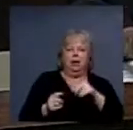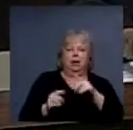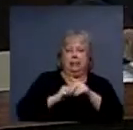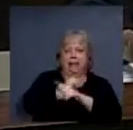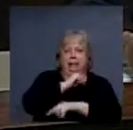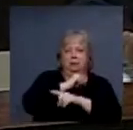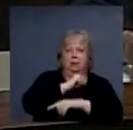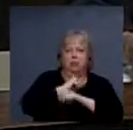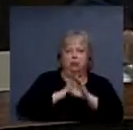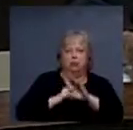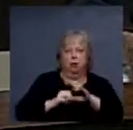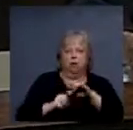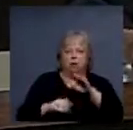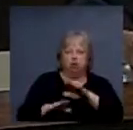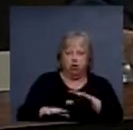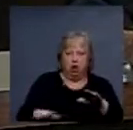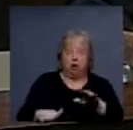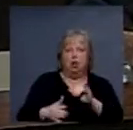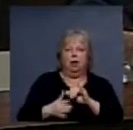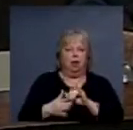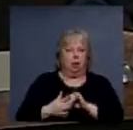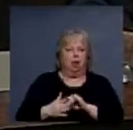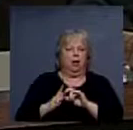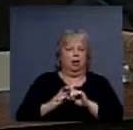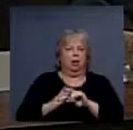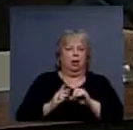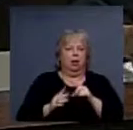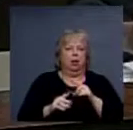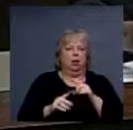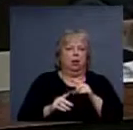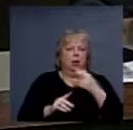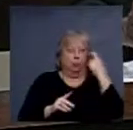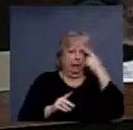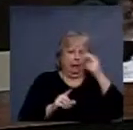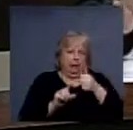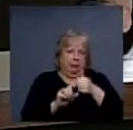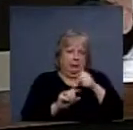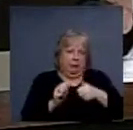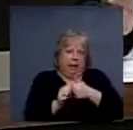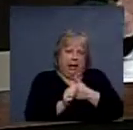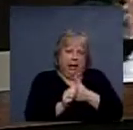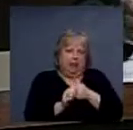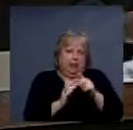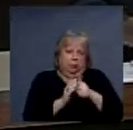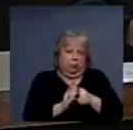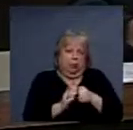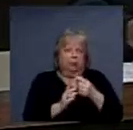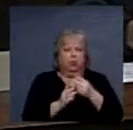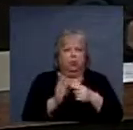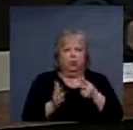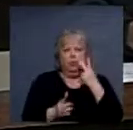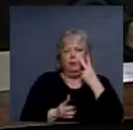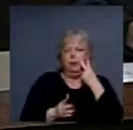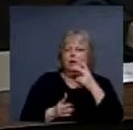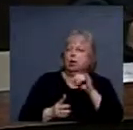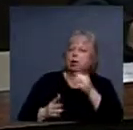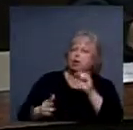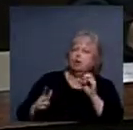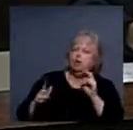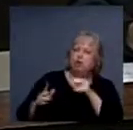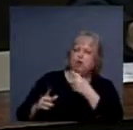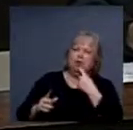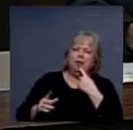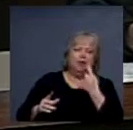That is the beginning of some of this stuff that we see. I think, Joan, you mentioned about